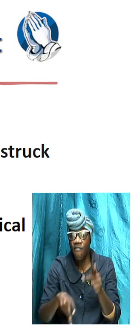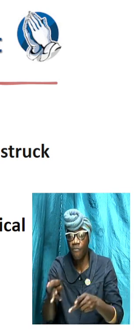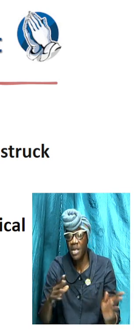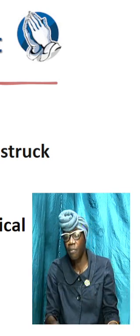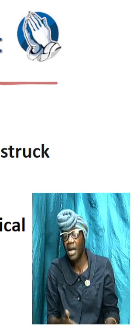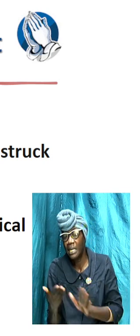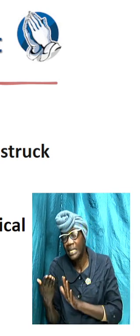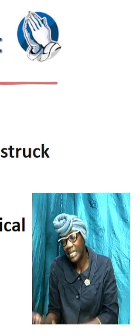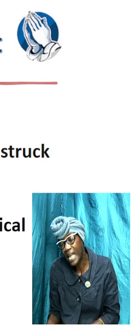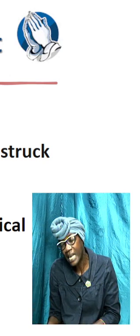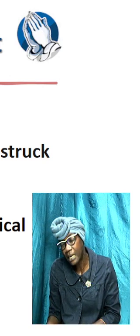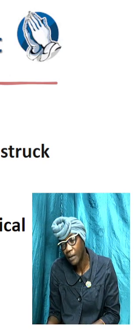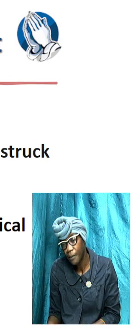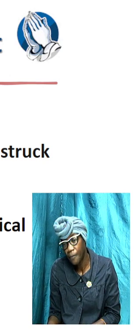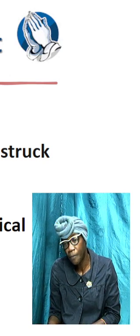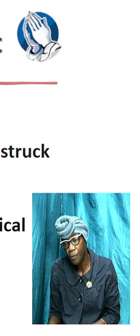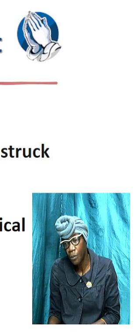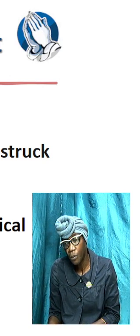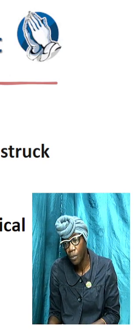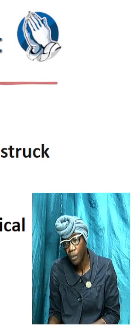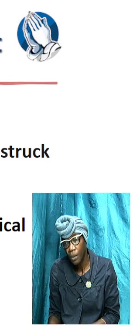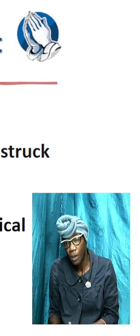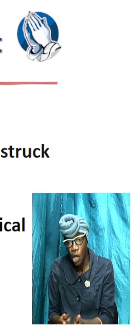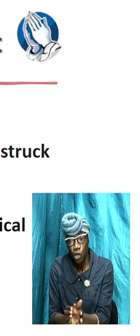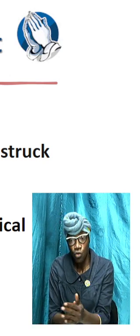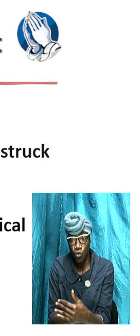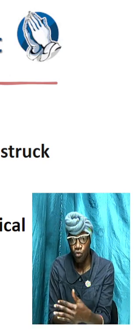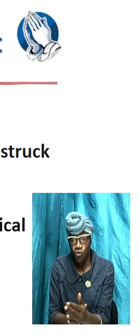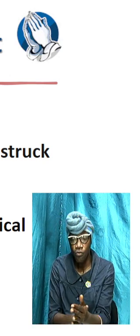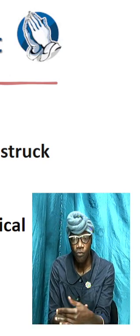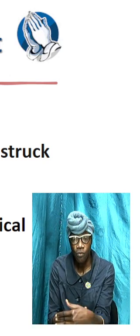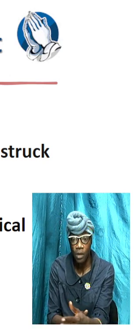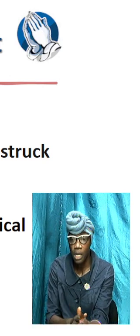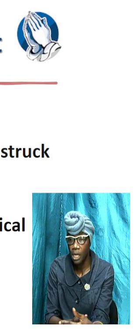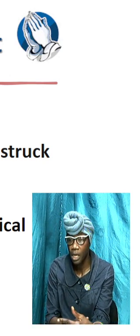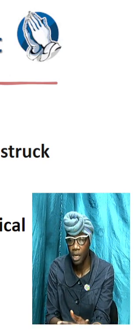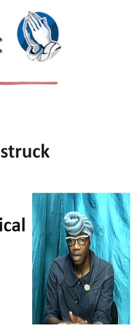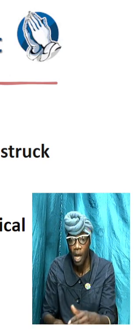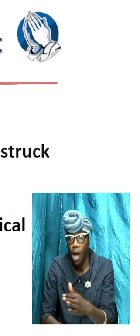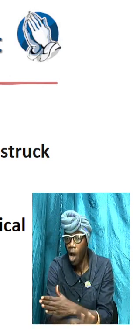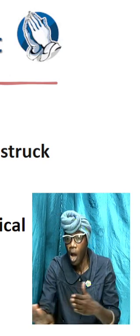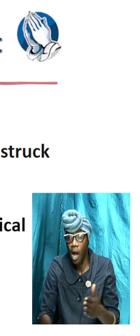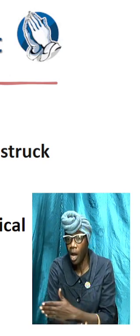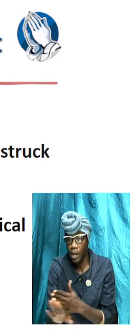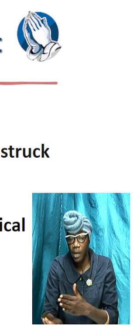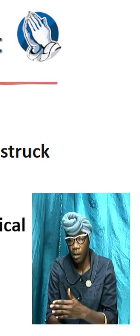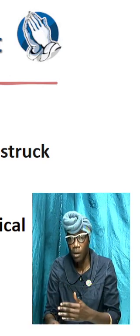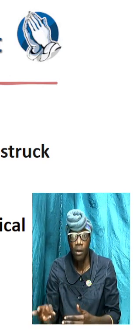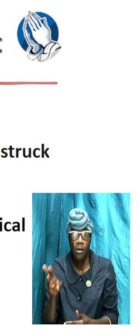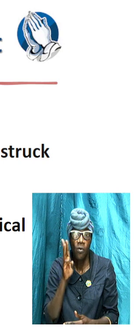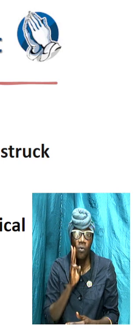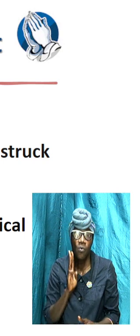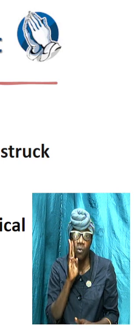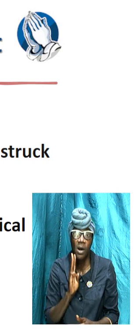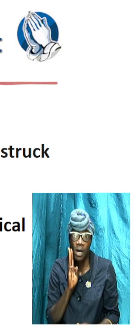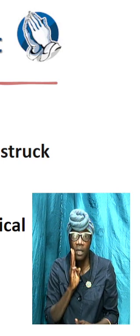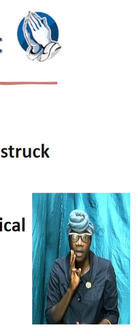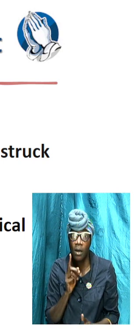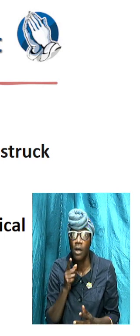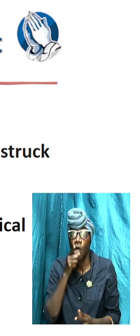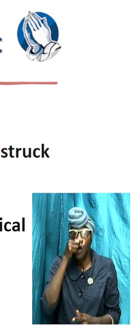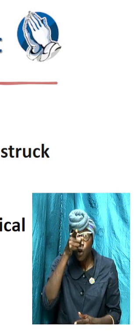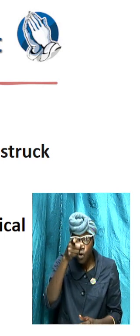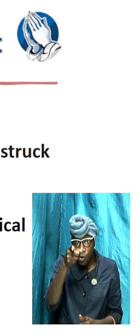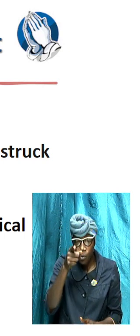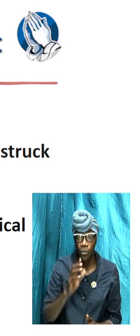subway seemed to be underwater. Amen. And I want you to look at the screen, praise God, to show you an